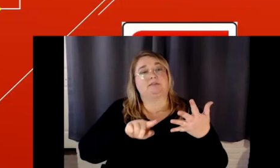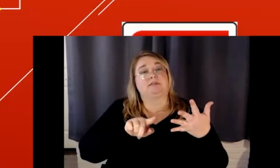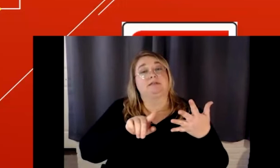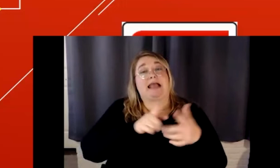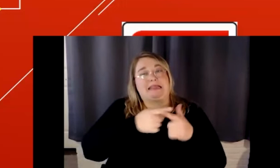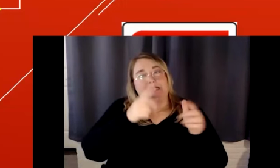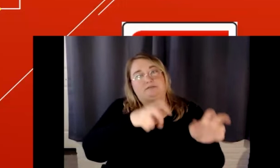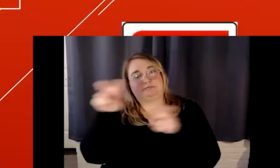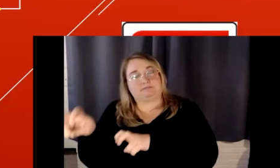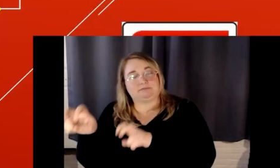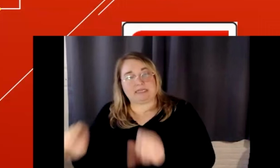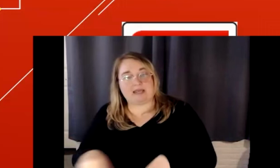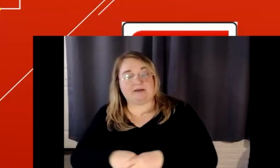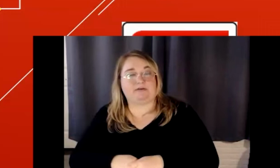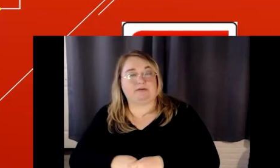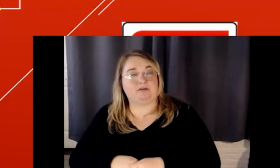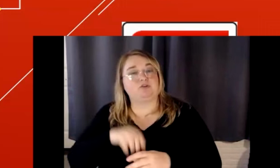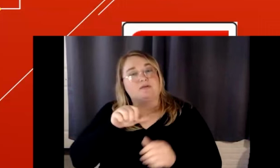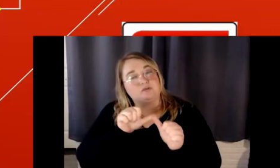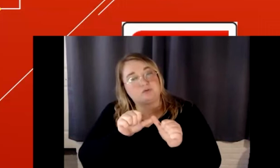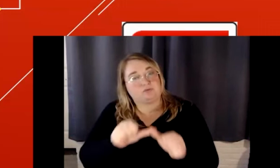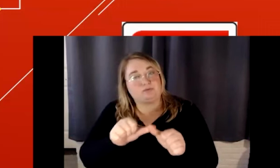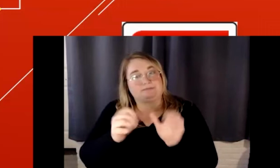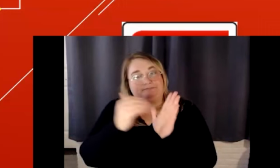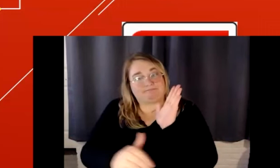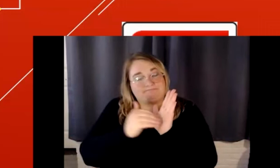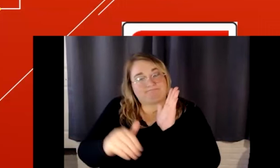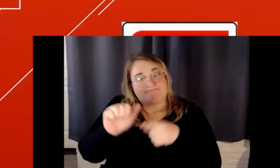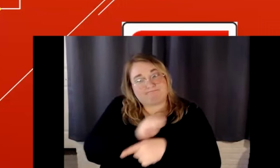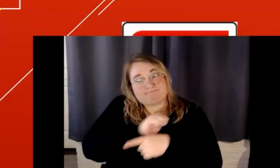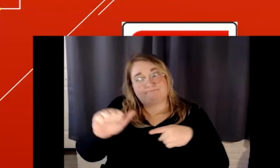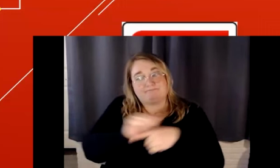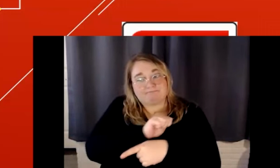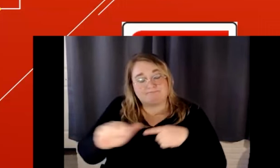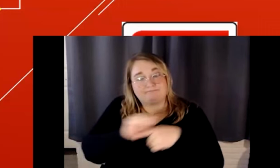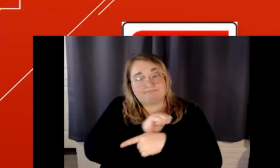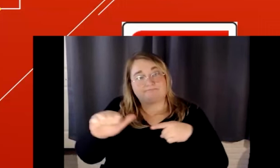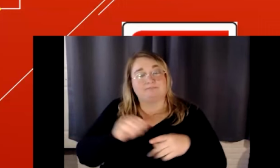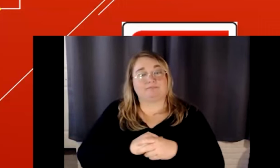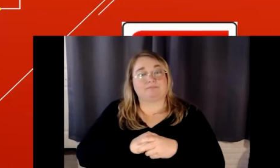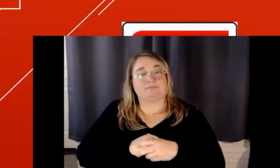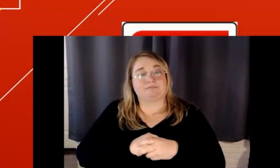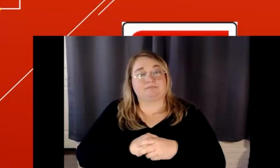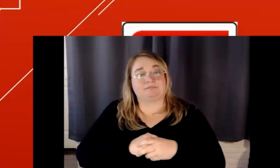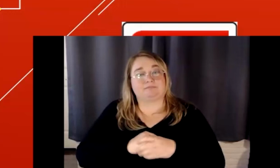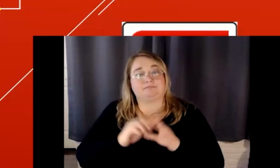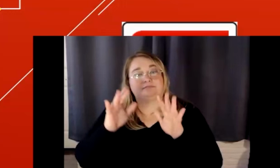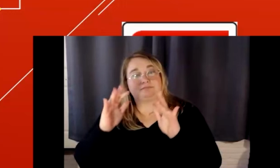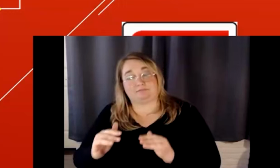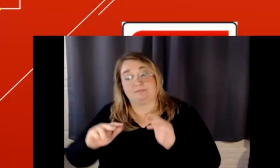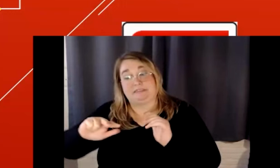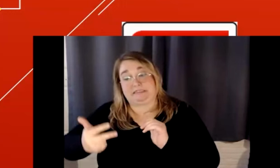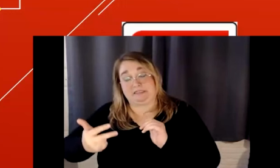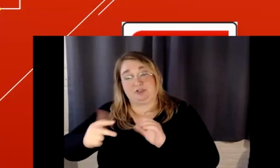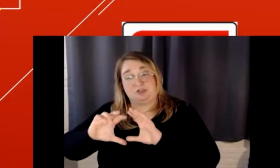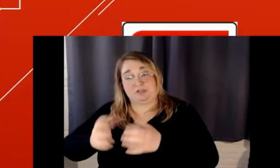thing could happen here in the third class. And so finally, your final roadblock